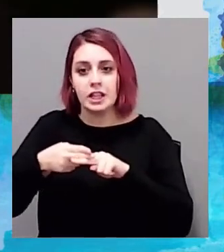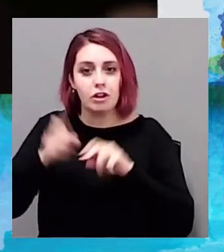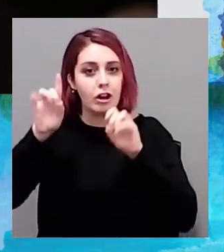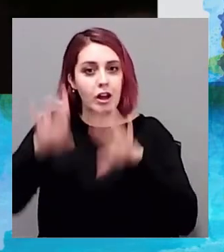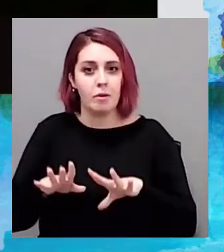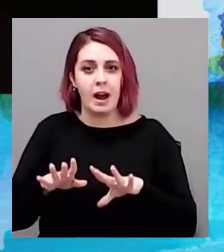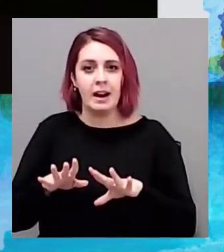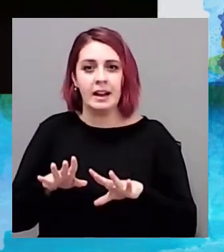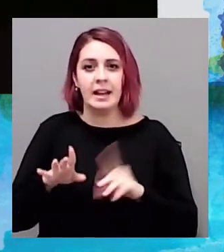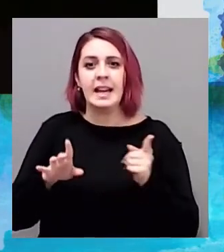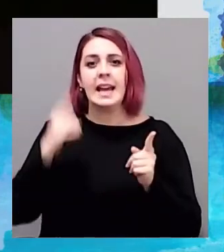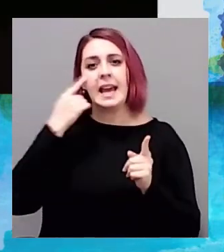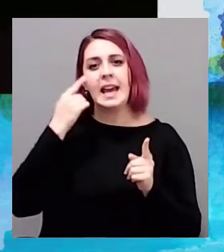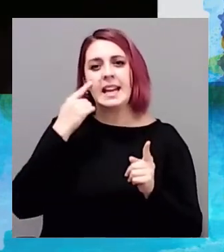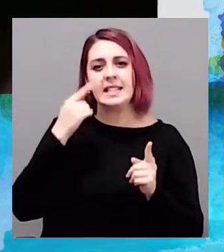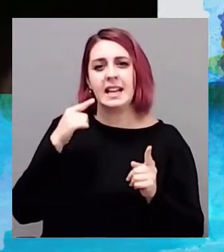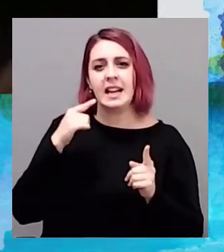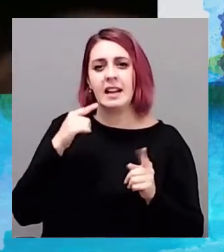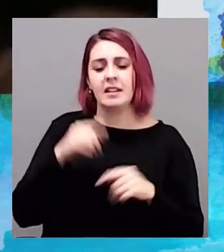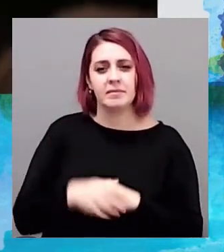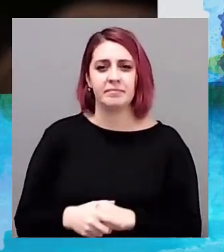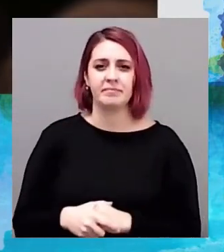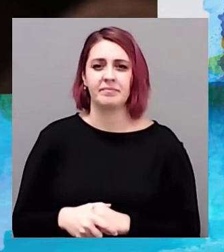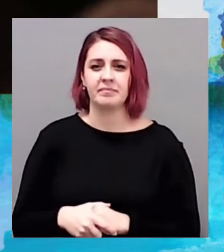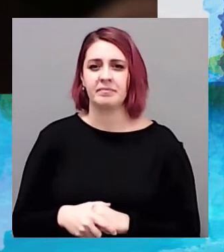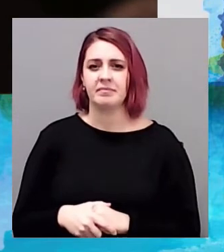feel of the stone in the Archaeological Museum.